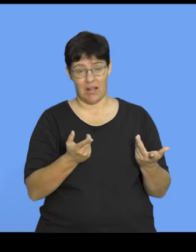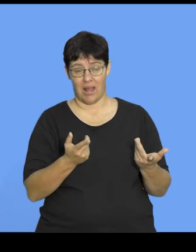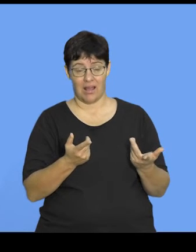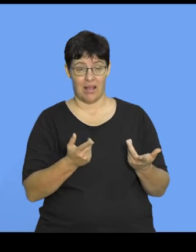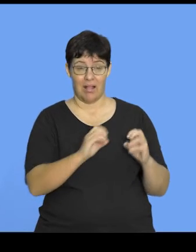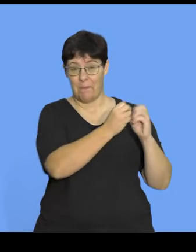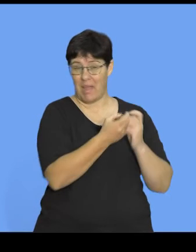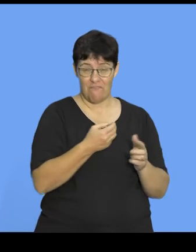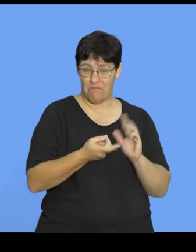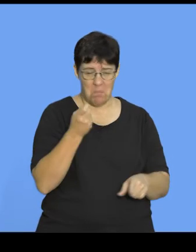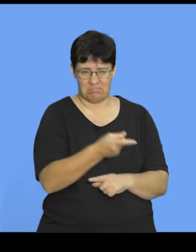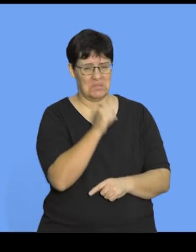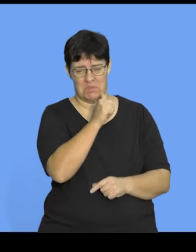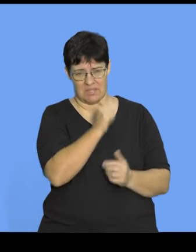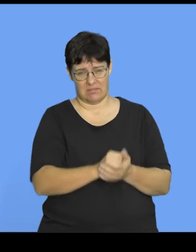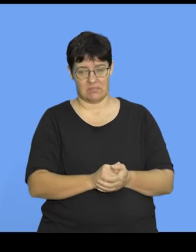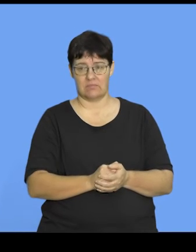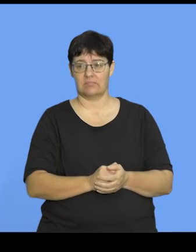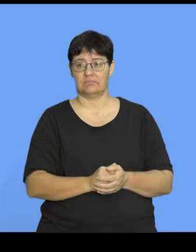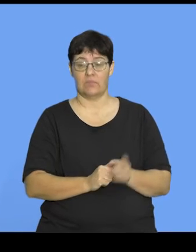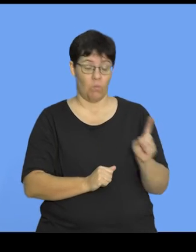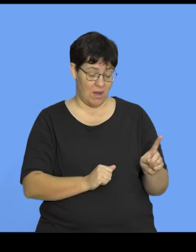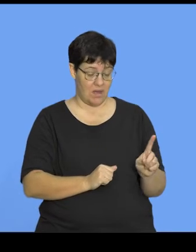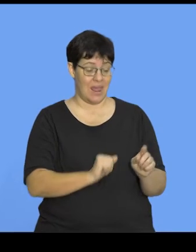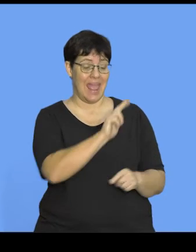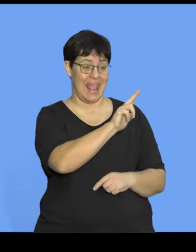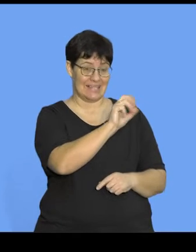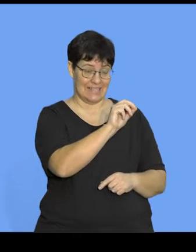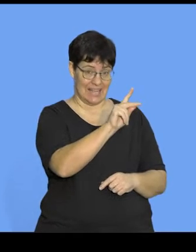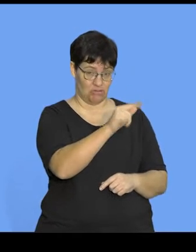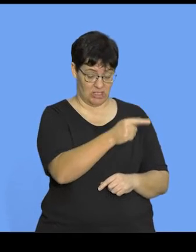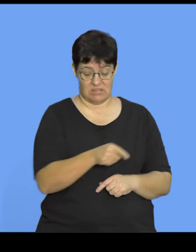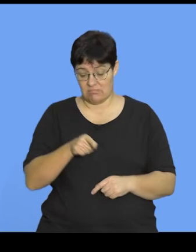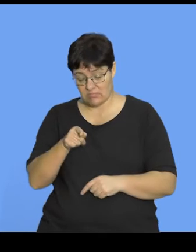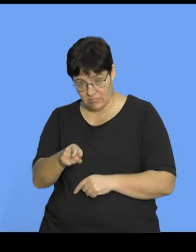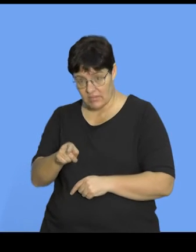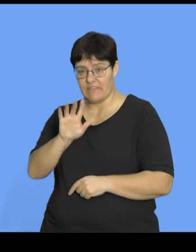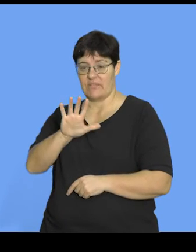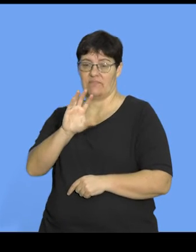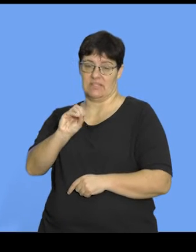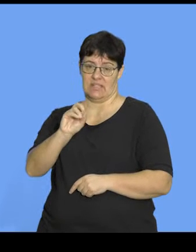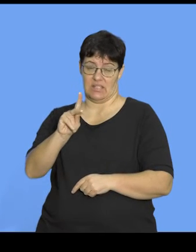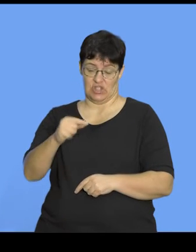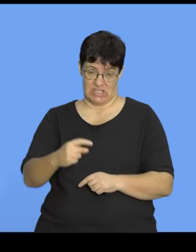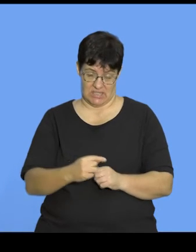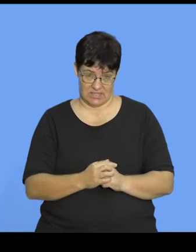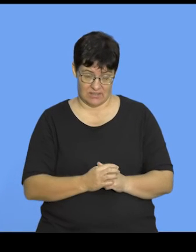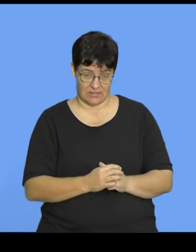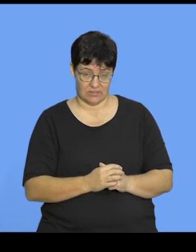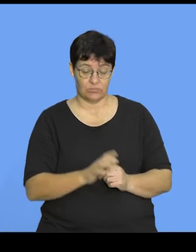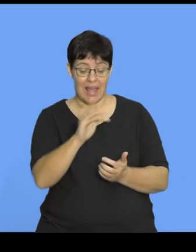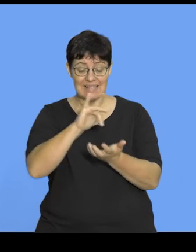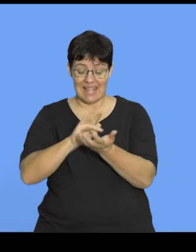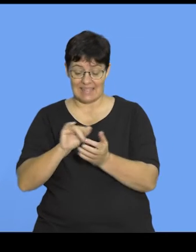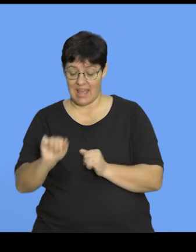matter. One is 80 kilograms, one is 50 kilograms. They are situated so their